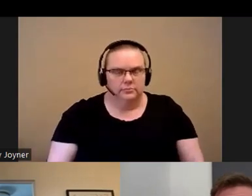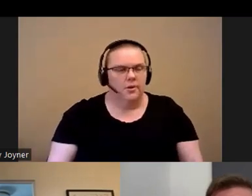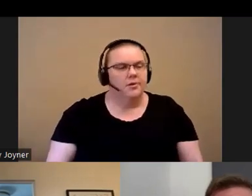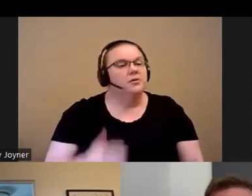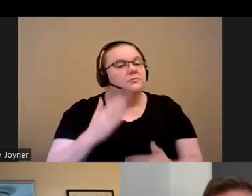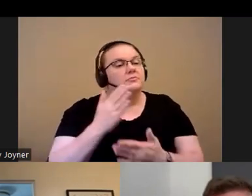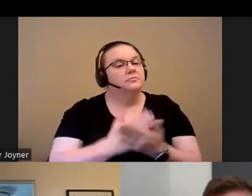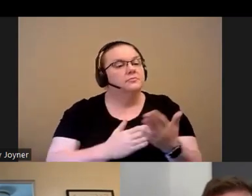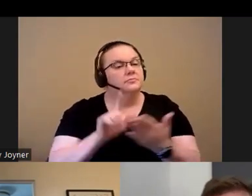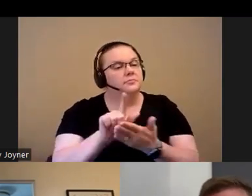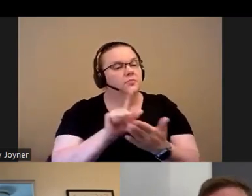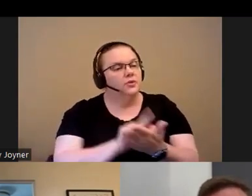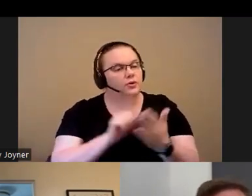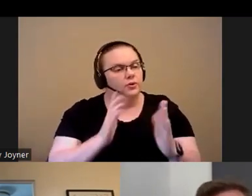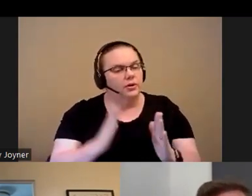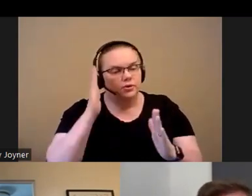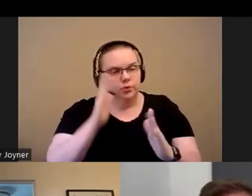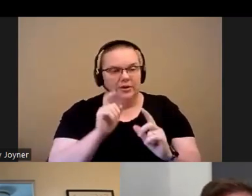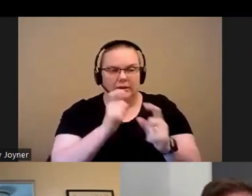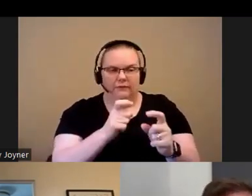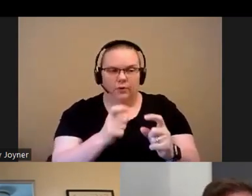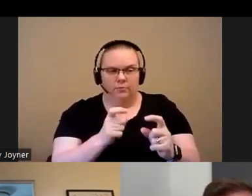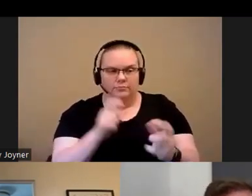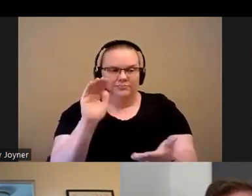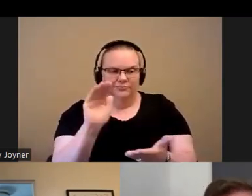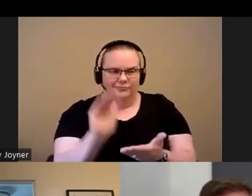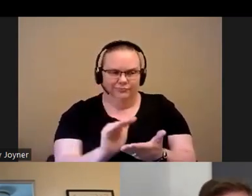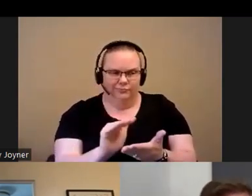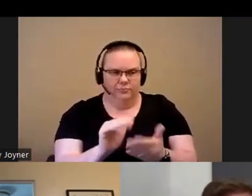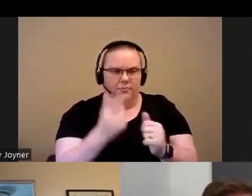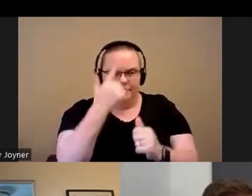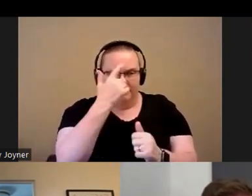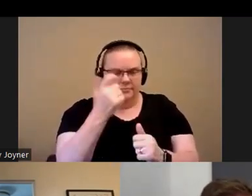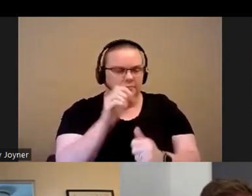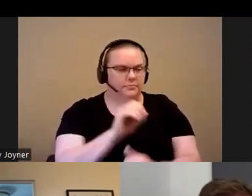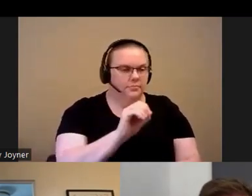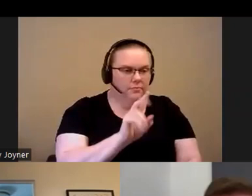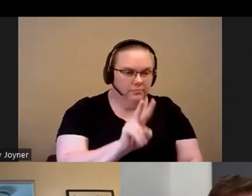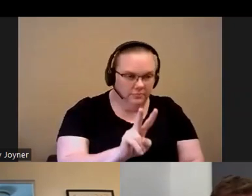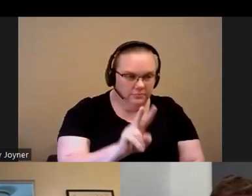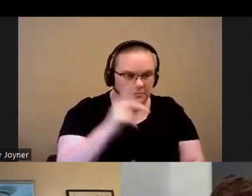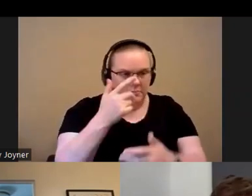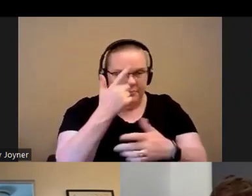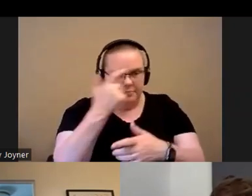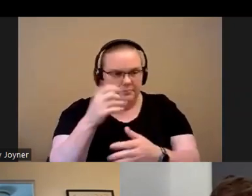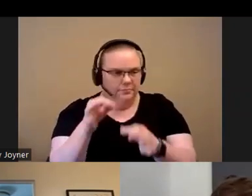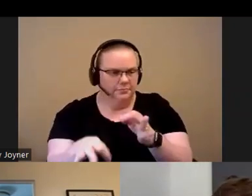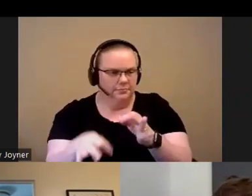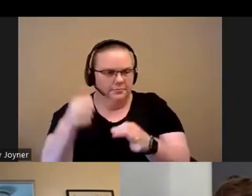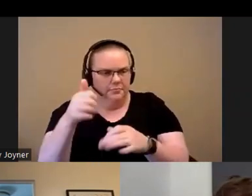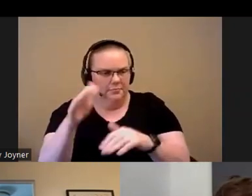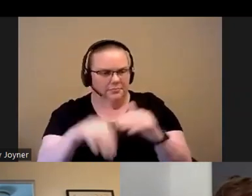give you a break on the O2 because it's seen as simpler than the O1. A lot of them don't.